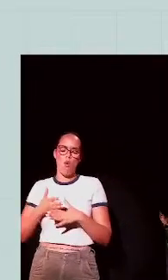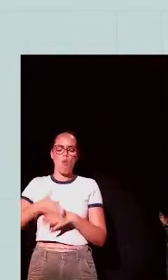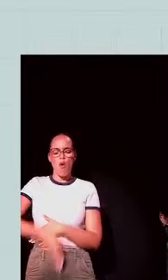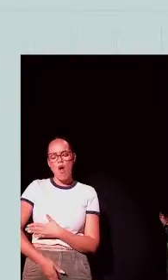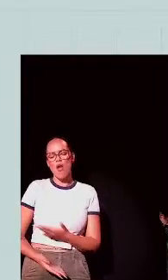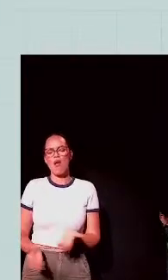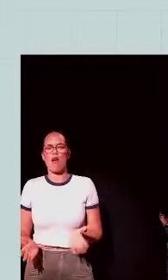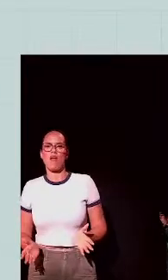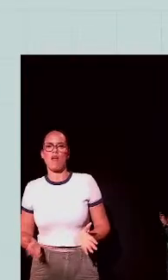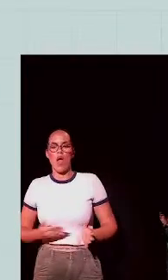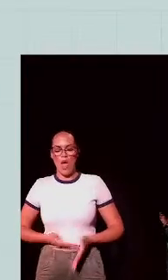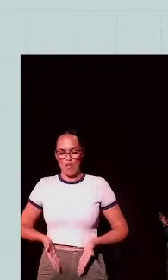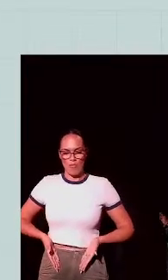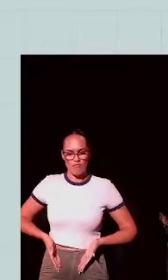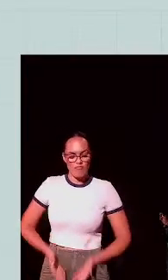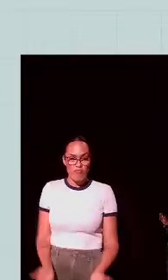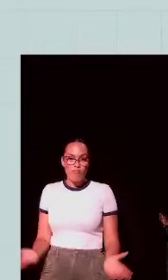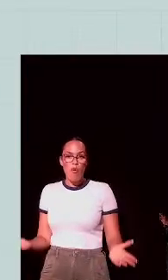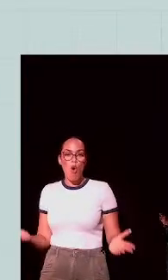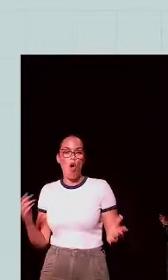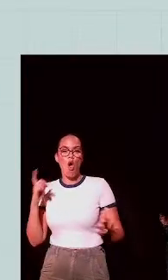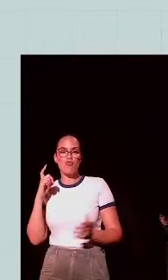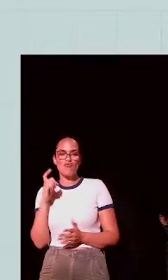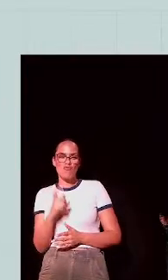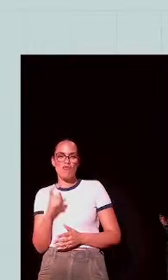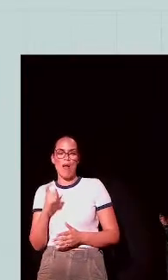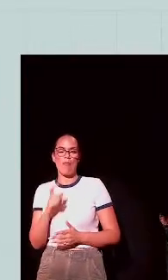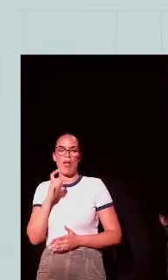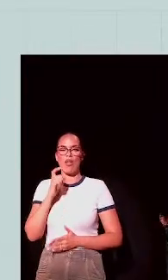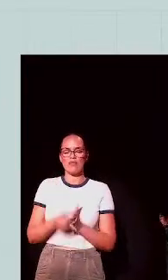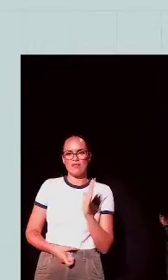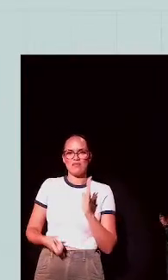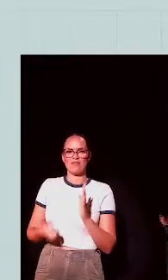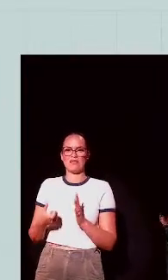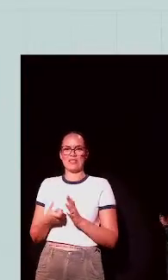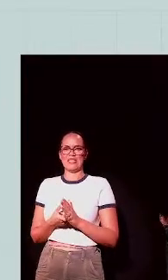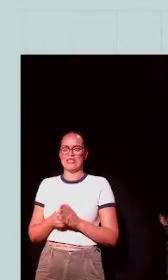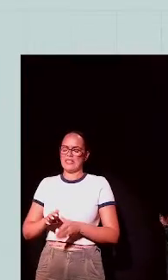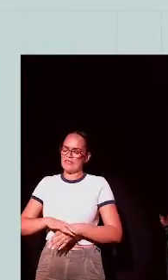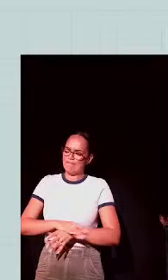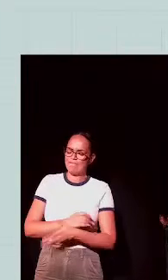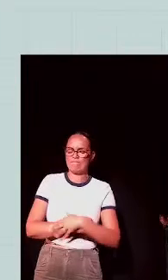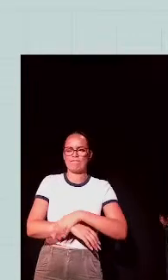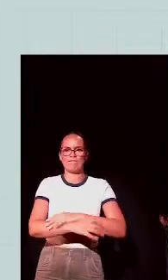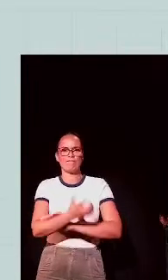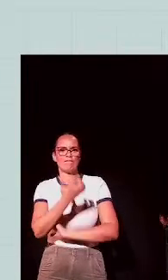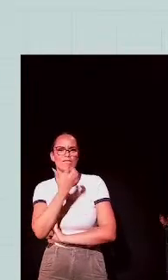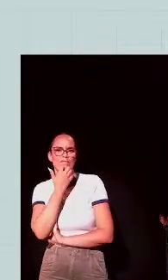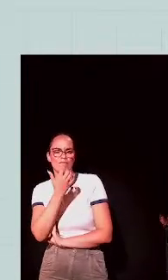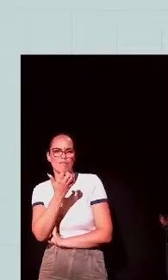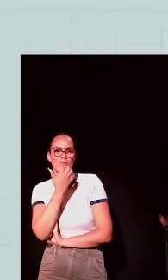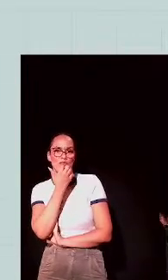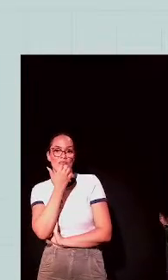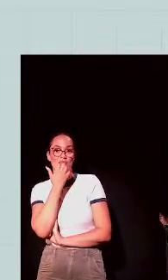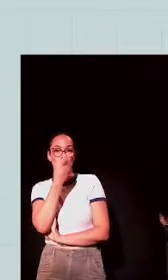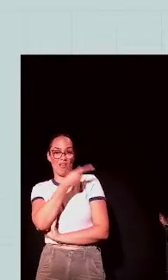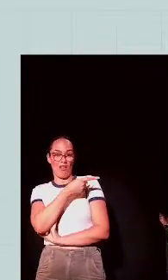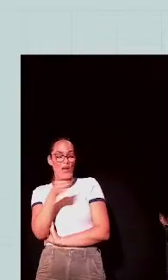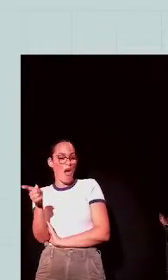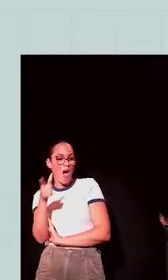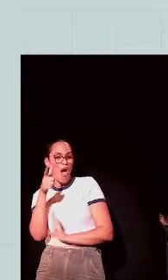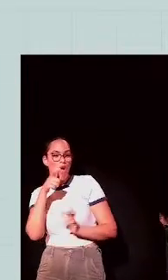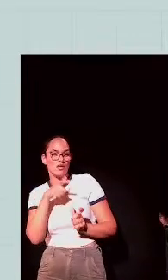was born crippled in many enduring ways, and still you